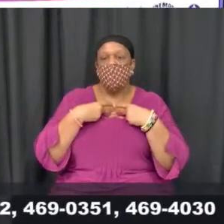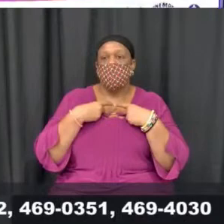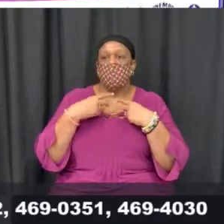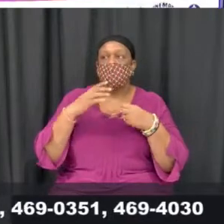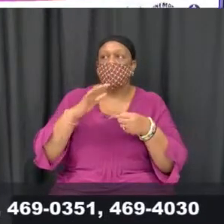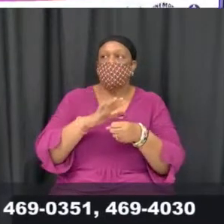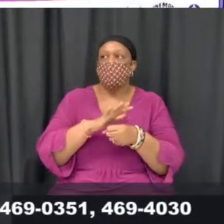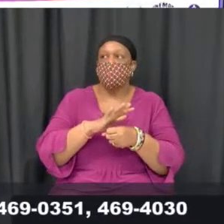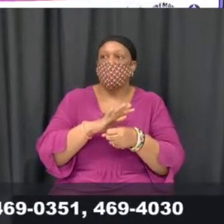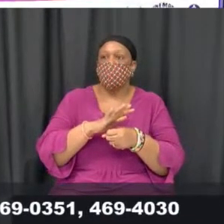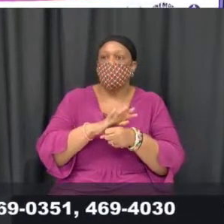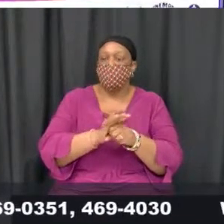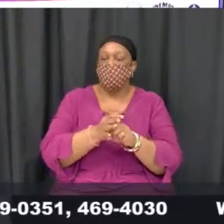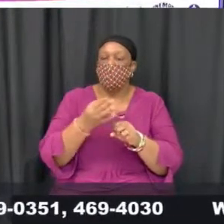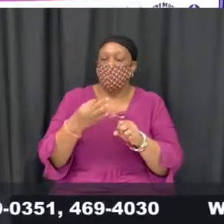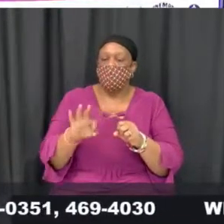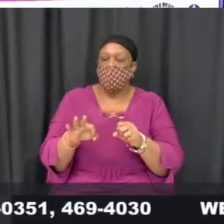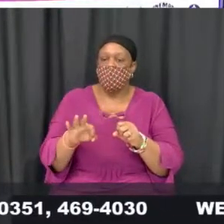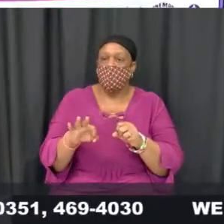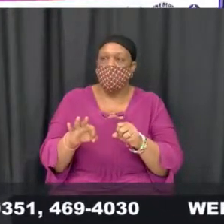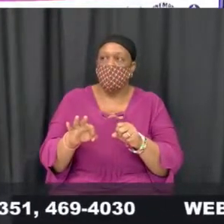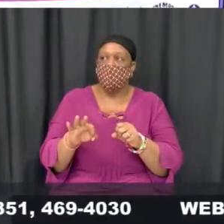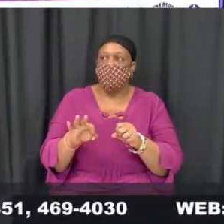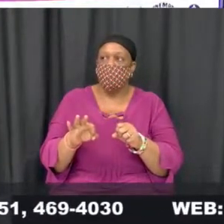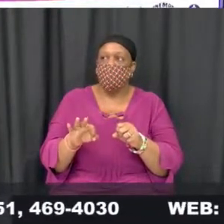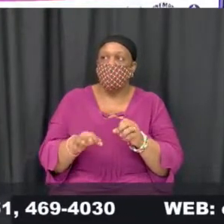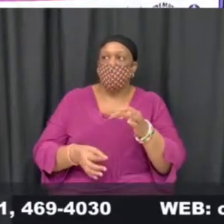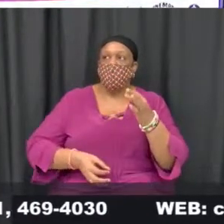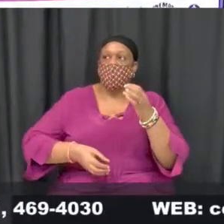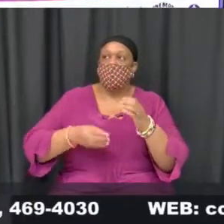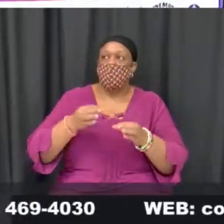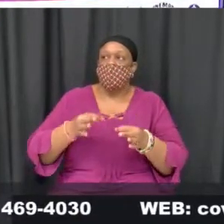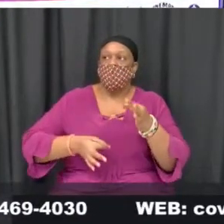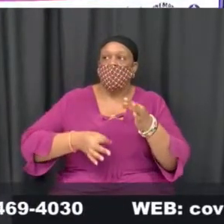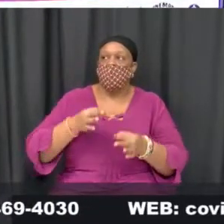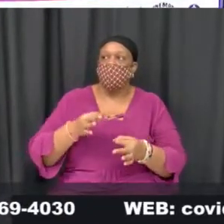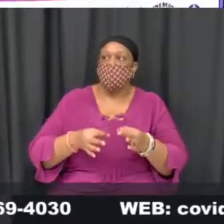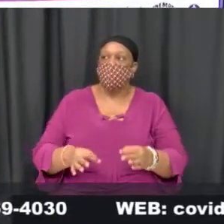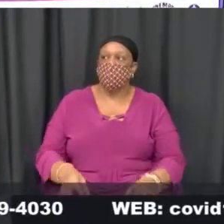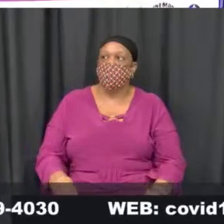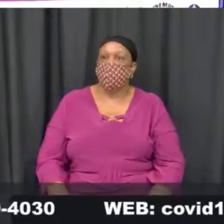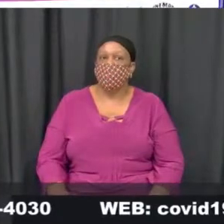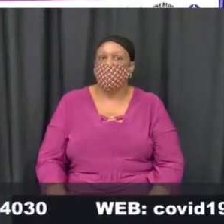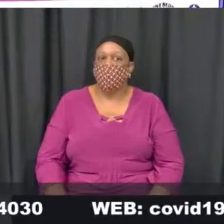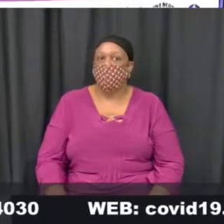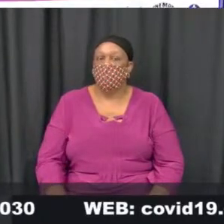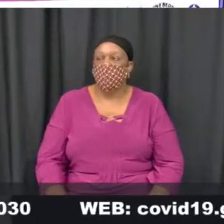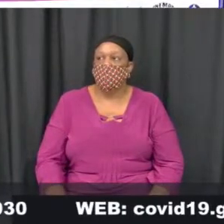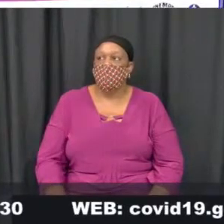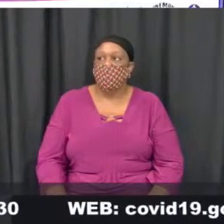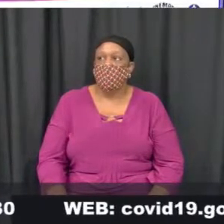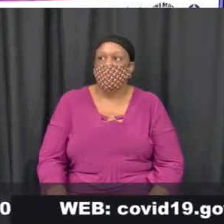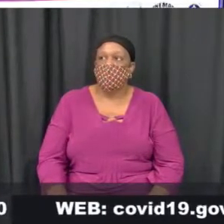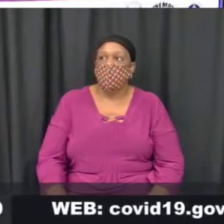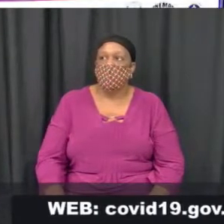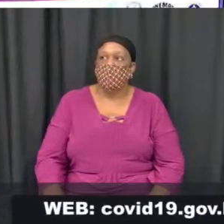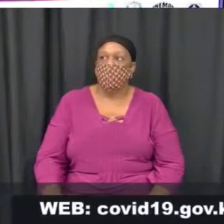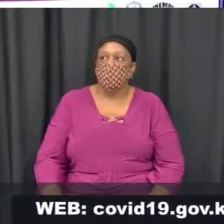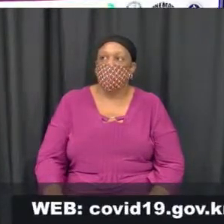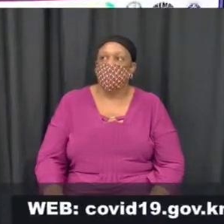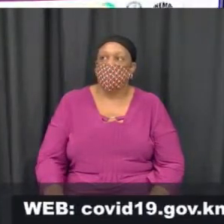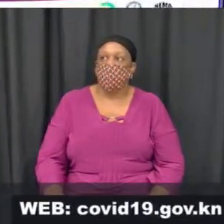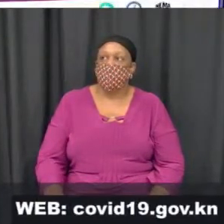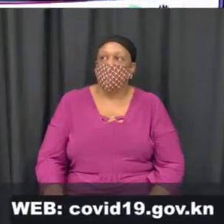immunity that they would have developed if such persons can attend the CPL because they have some